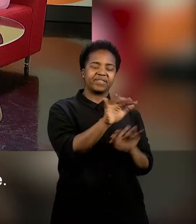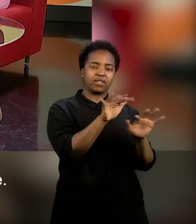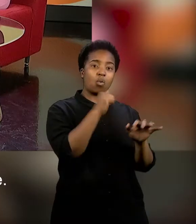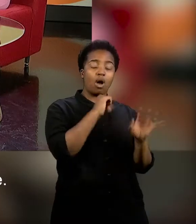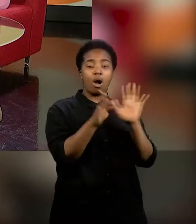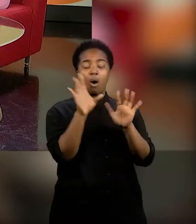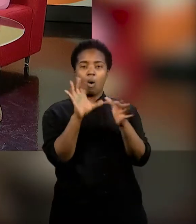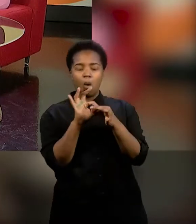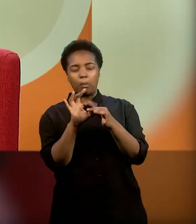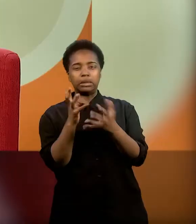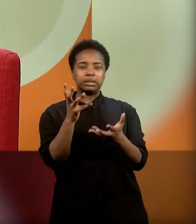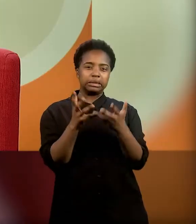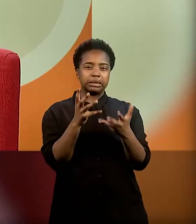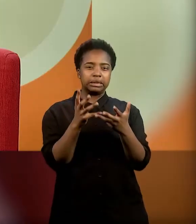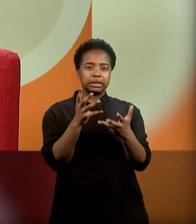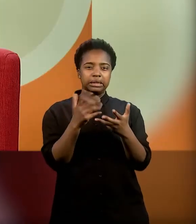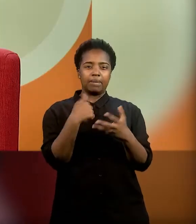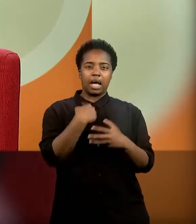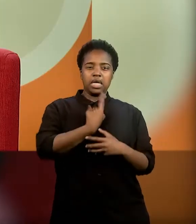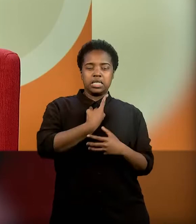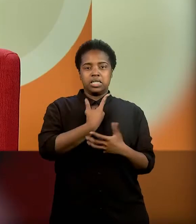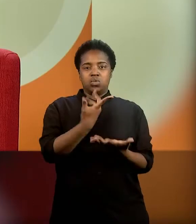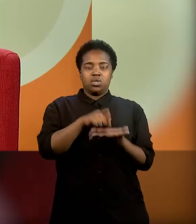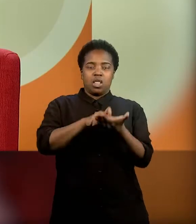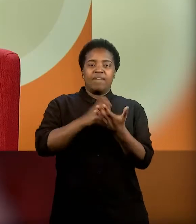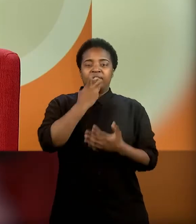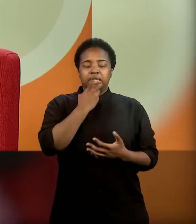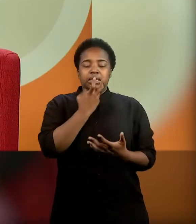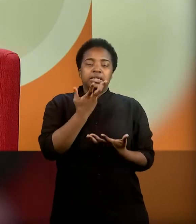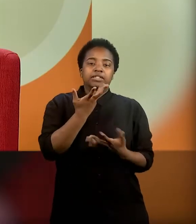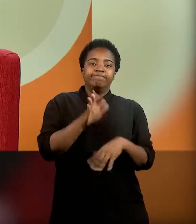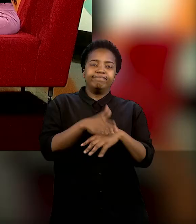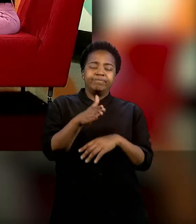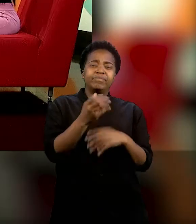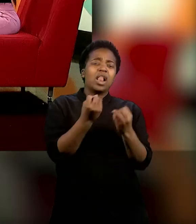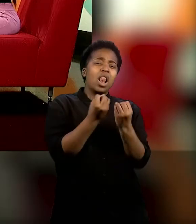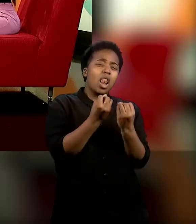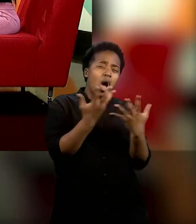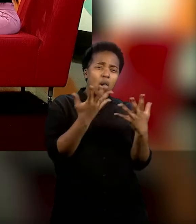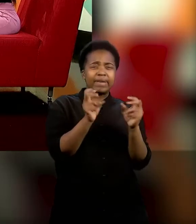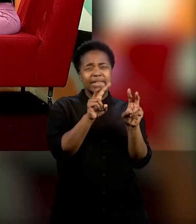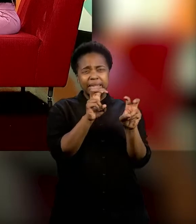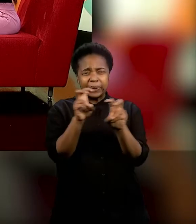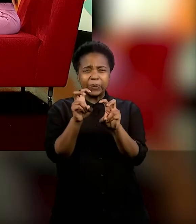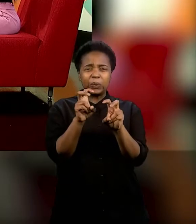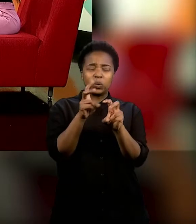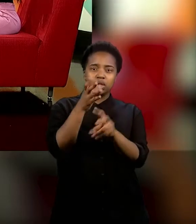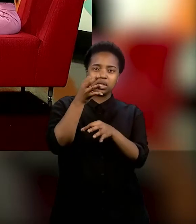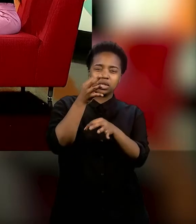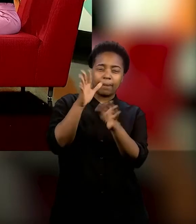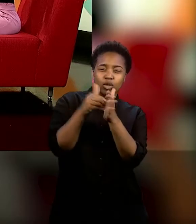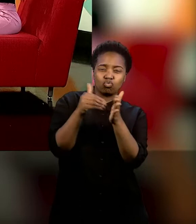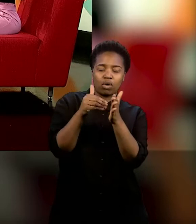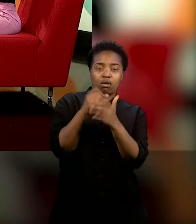deaf people there. But as soon as I got home, it was a bit of a challenge where I had to oralize a lot. There was a lot of issues